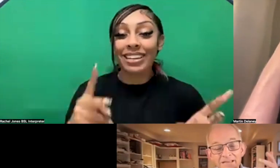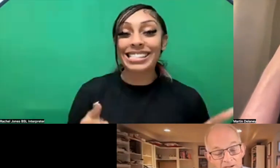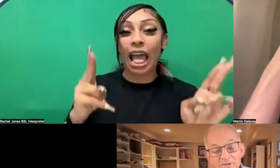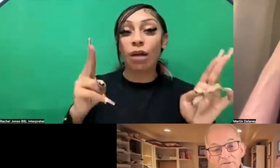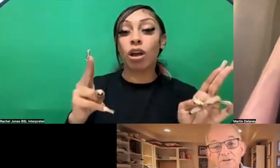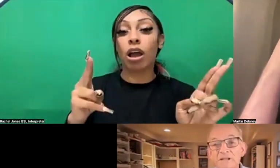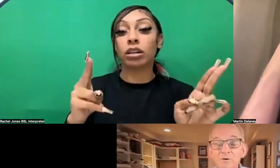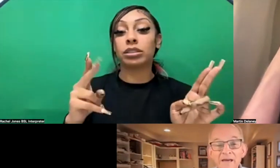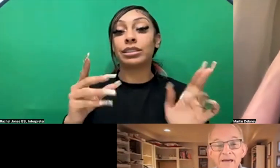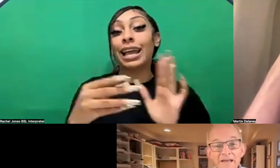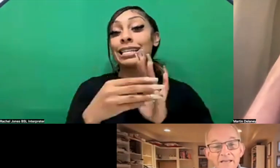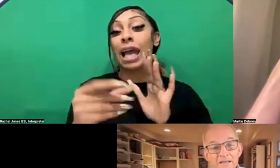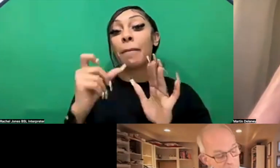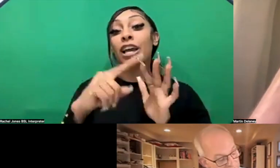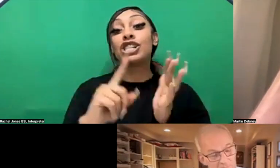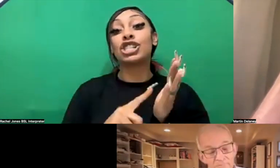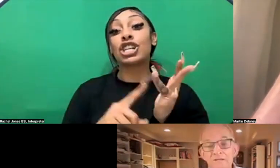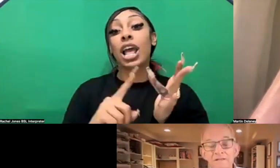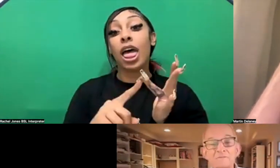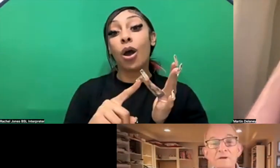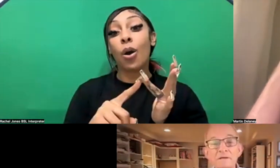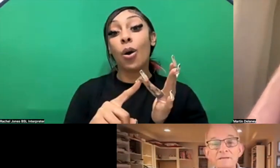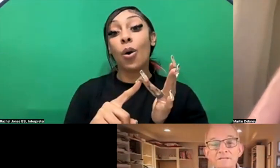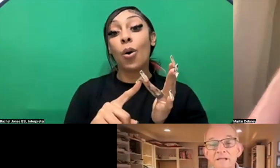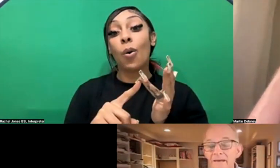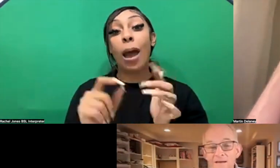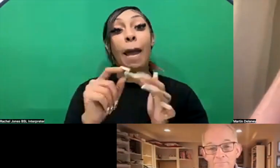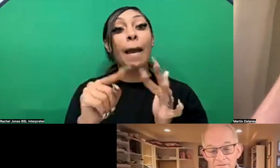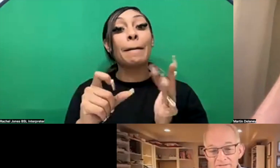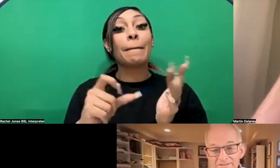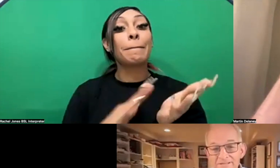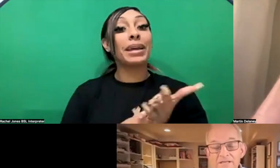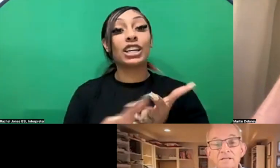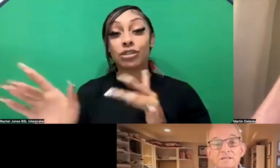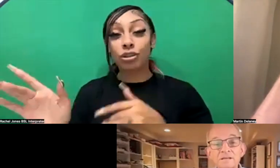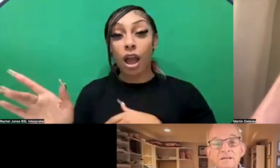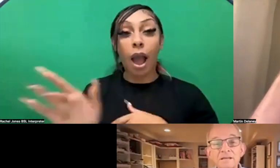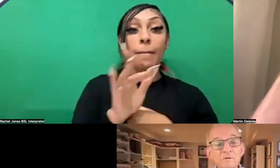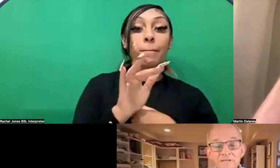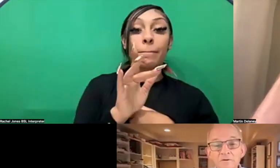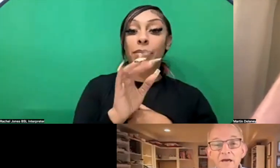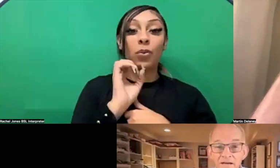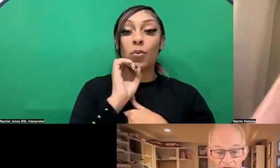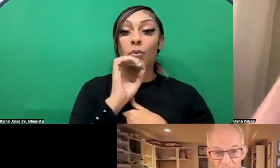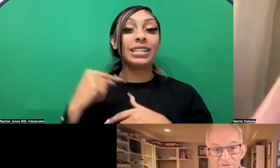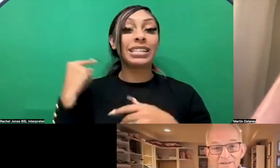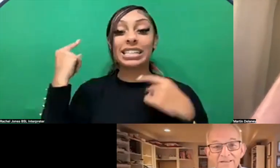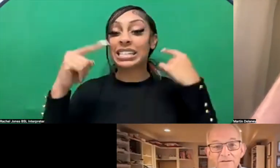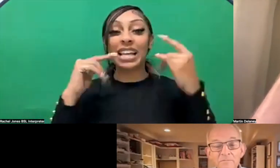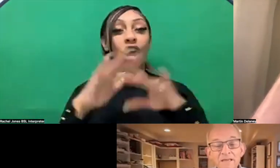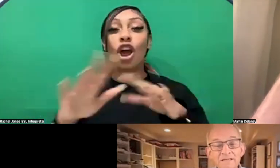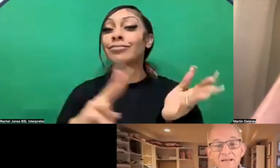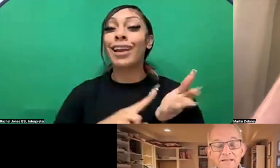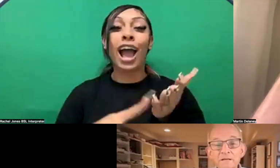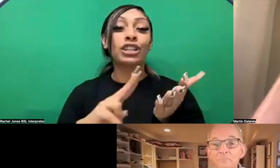a sample of a cello and I bent the pitch in this way, sliding up a distance, it would sound unnatural. It